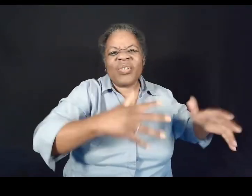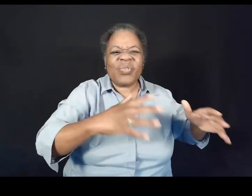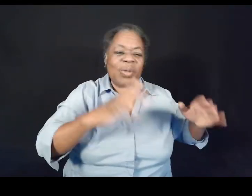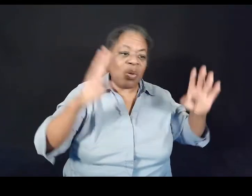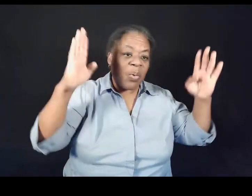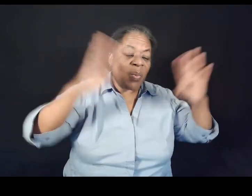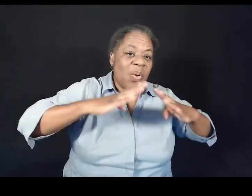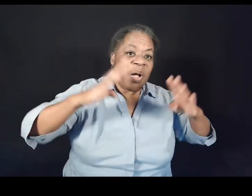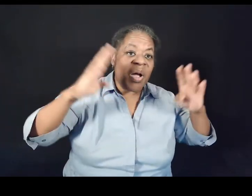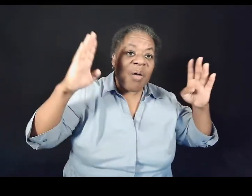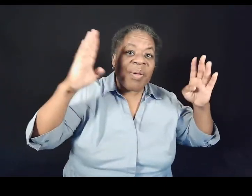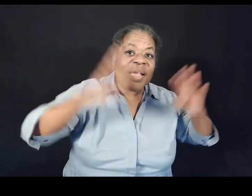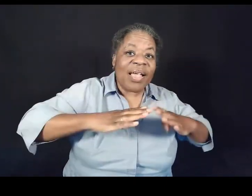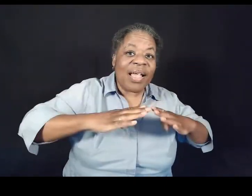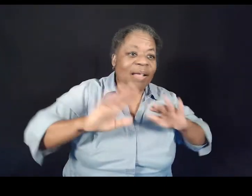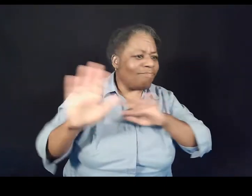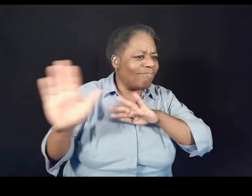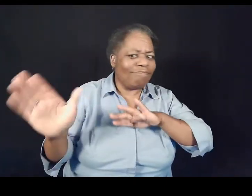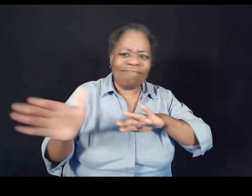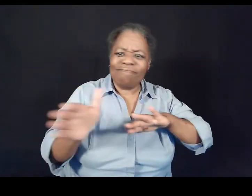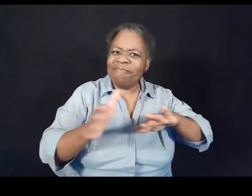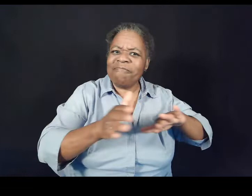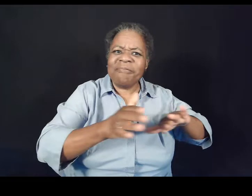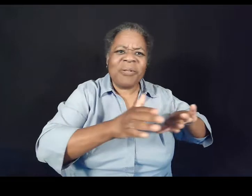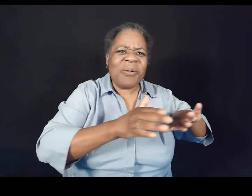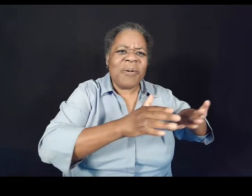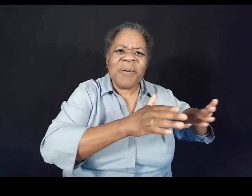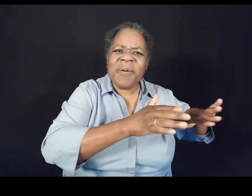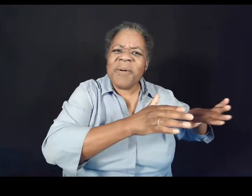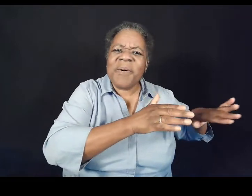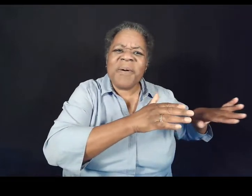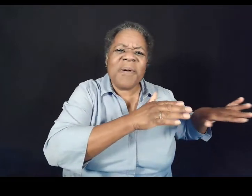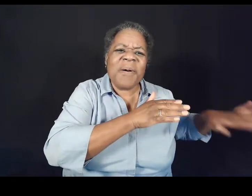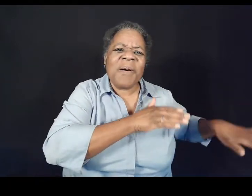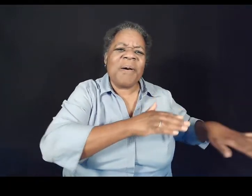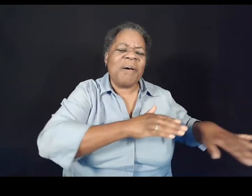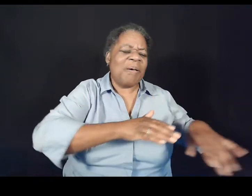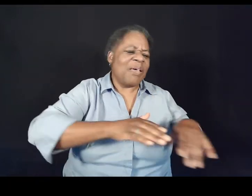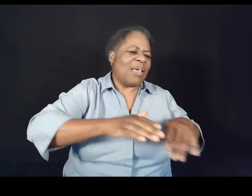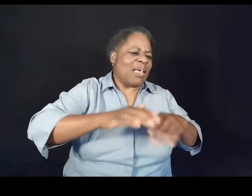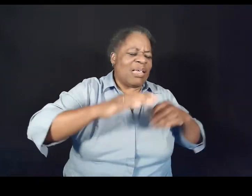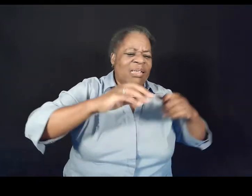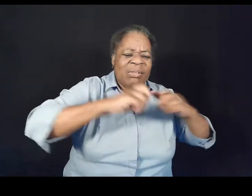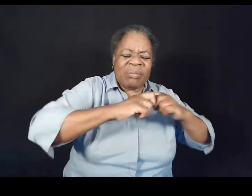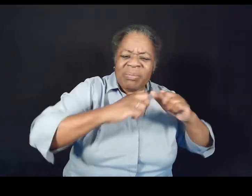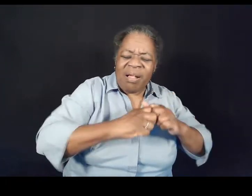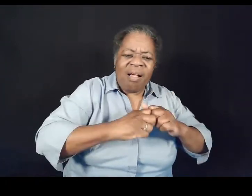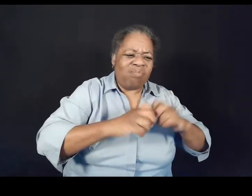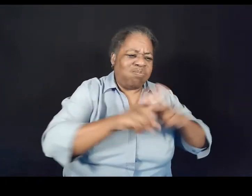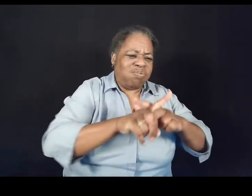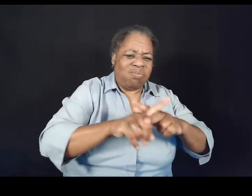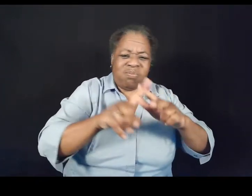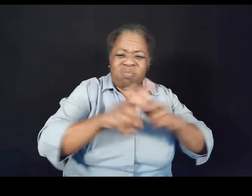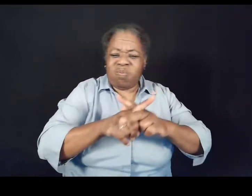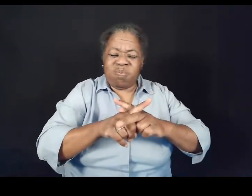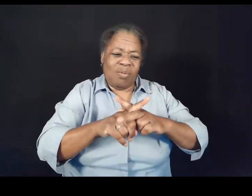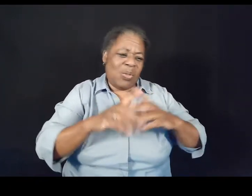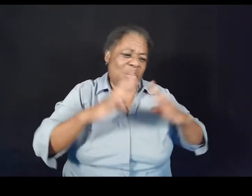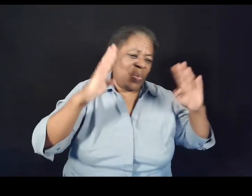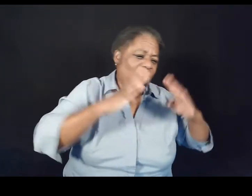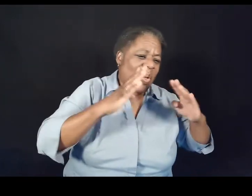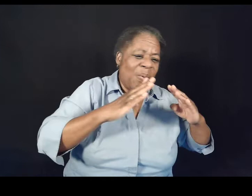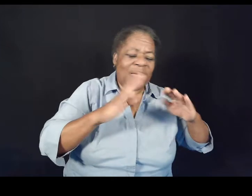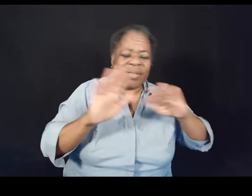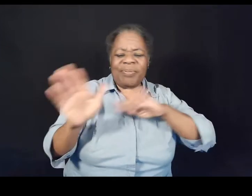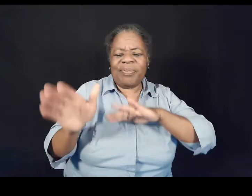need, no need to worry. This present suffering, there will